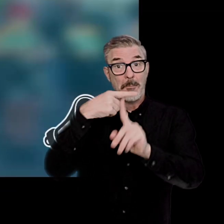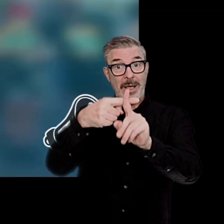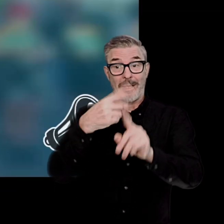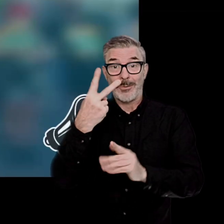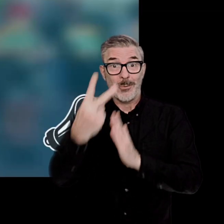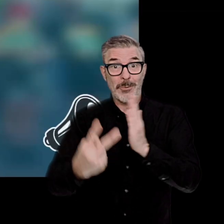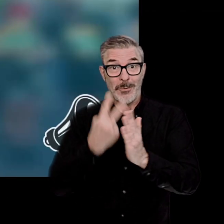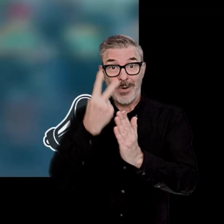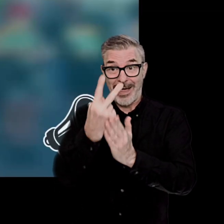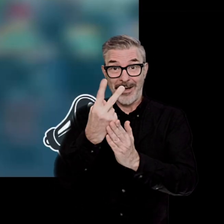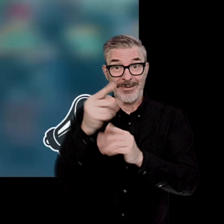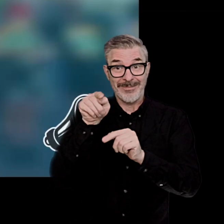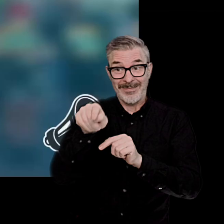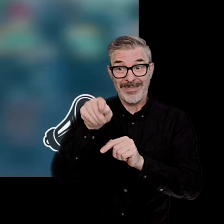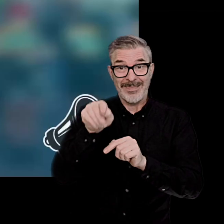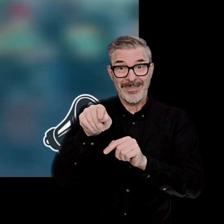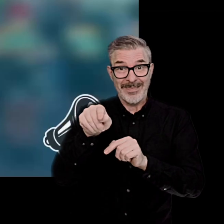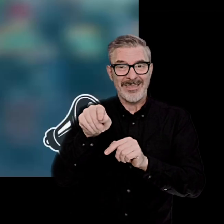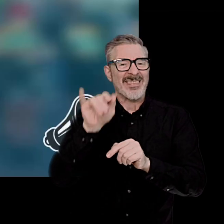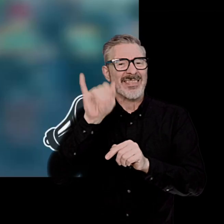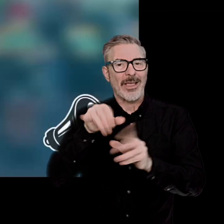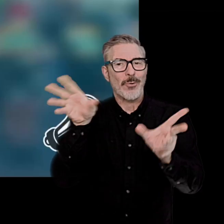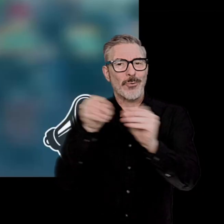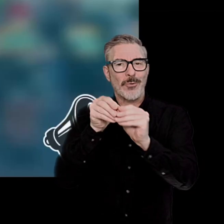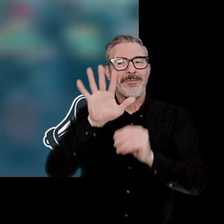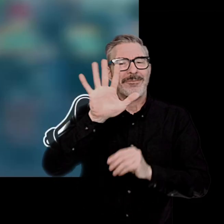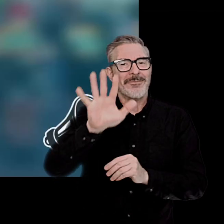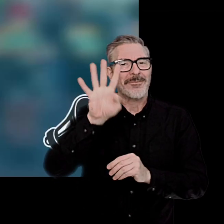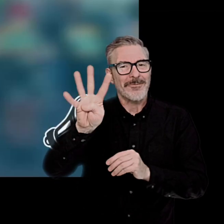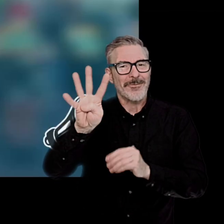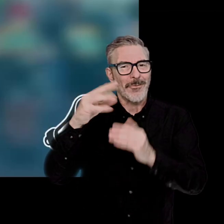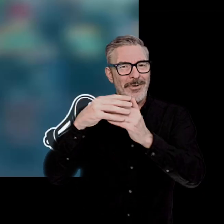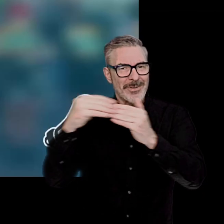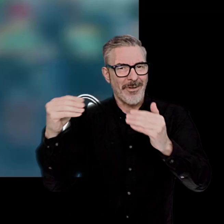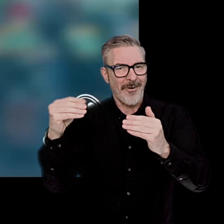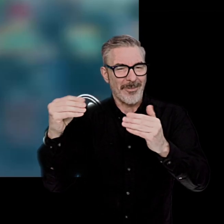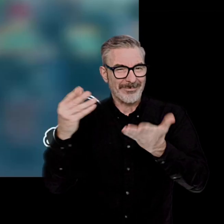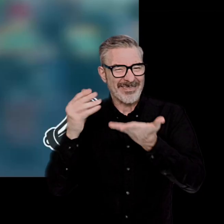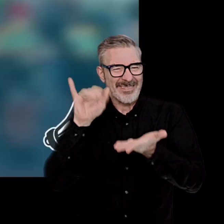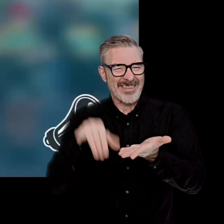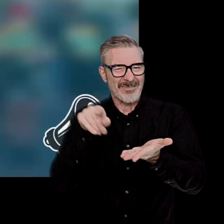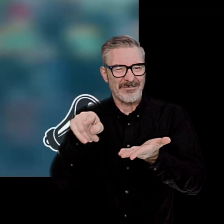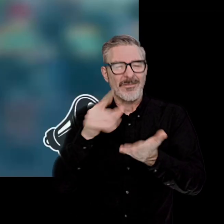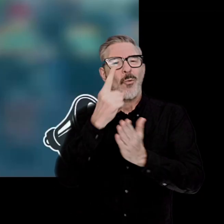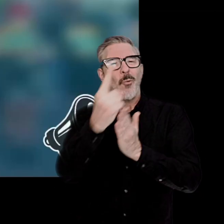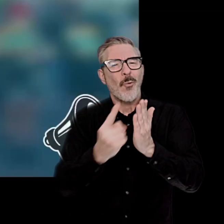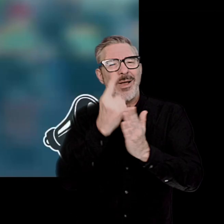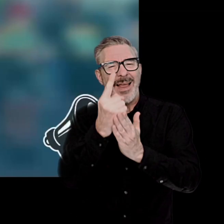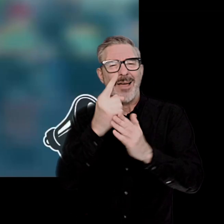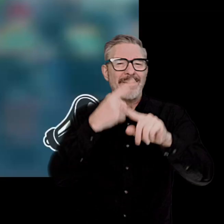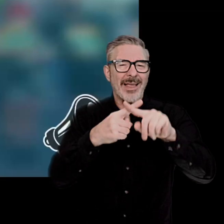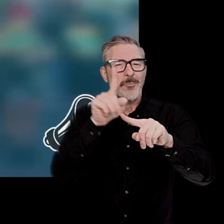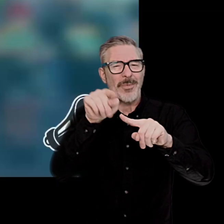$144 at $18 an hour. And then for the other 2 hours, you'd be paid $27 an